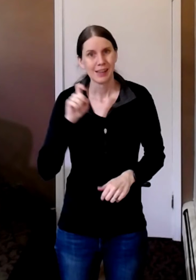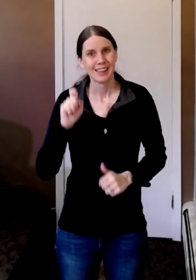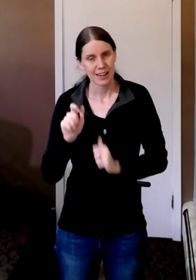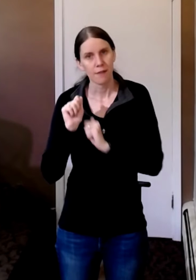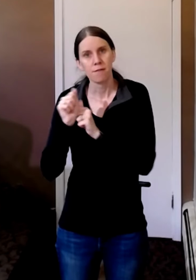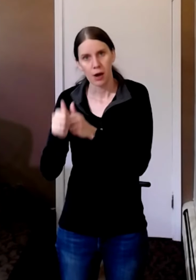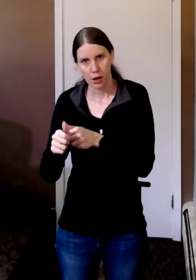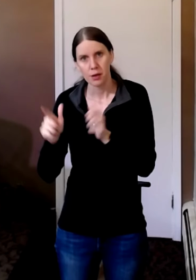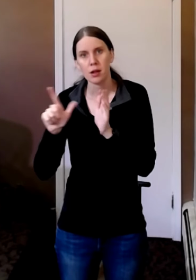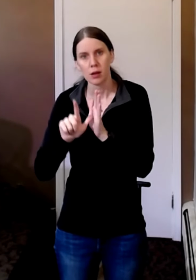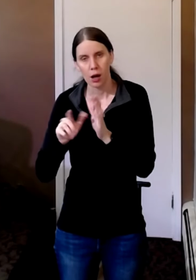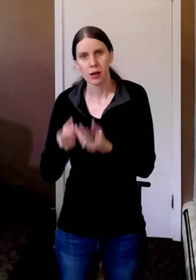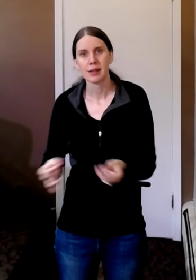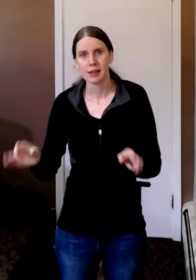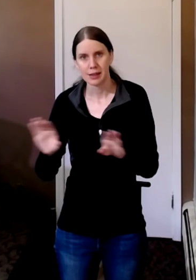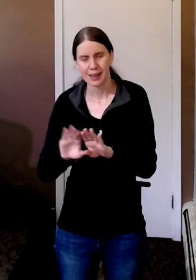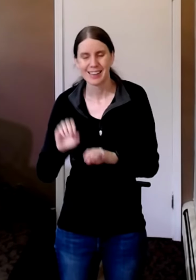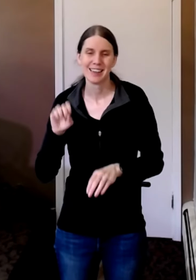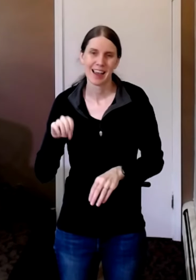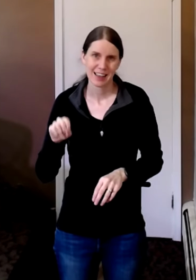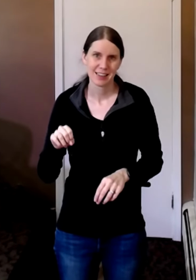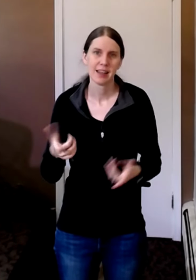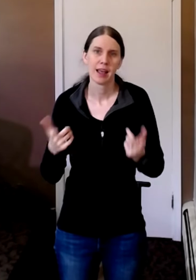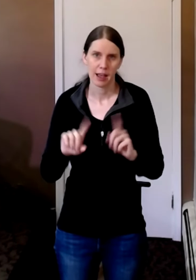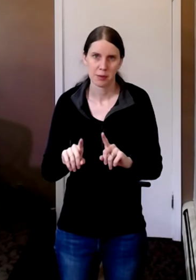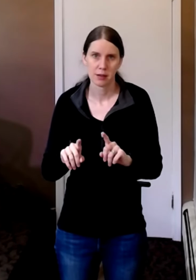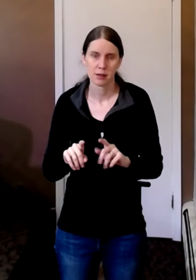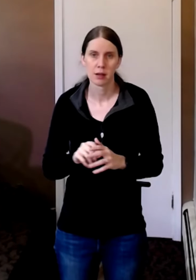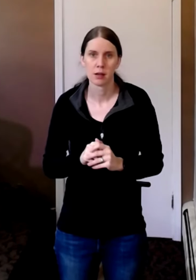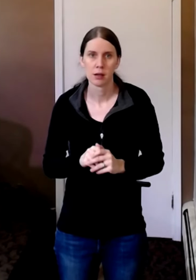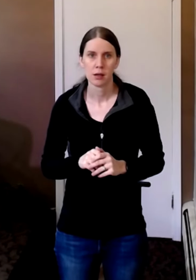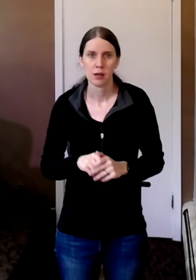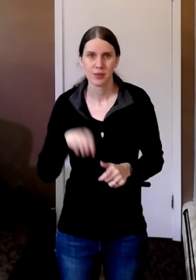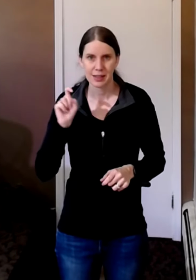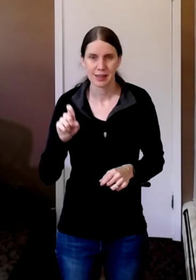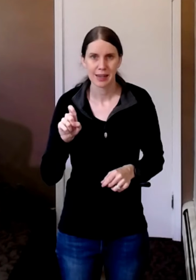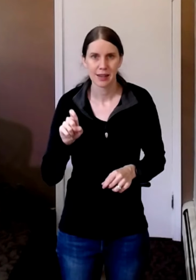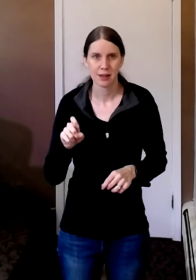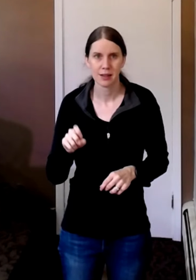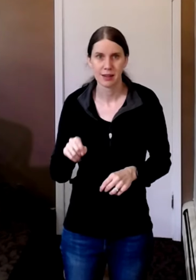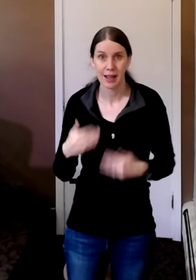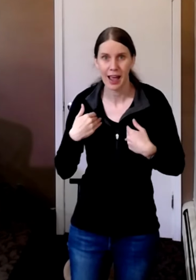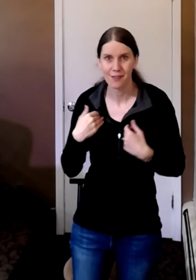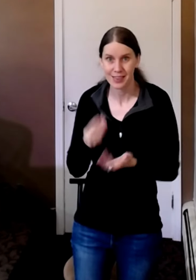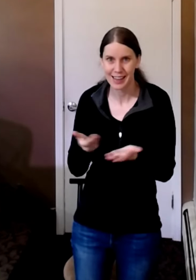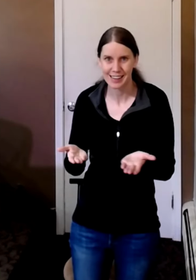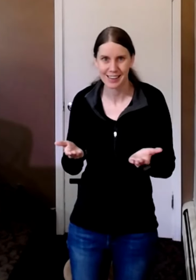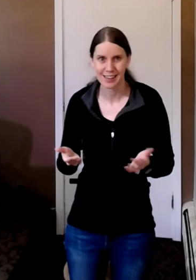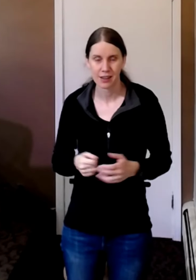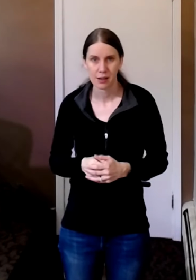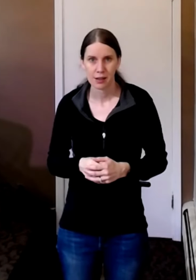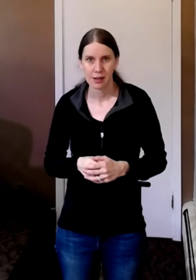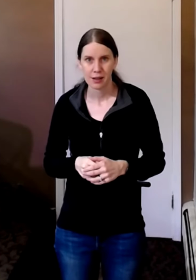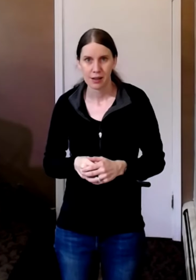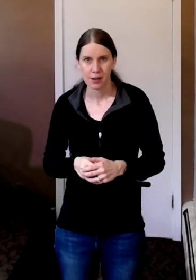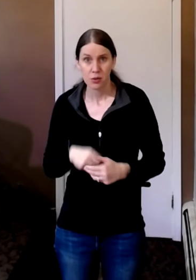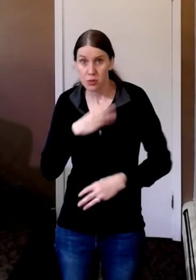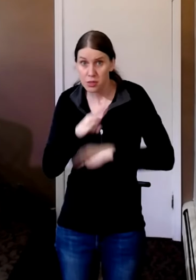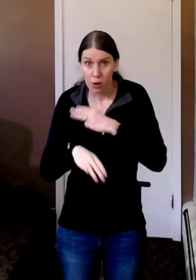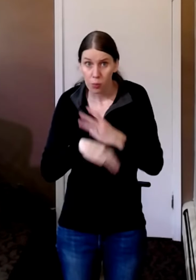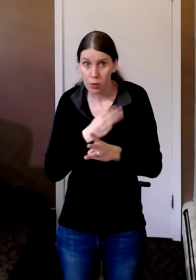of the land. We have to deal with the economy like it is. You know, people around the world have had everything taken from